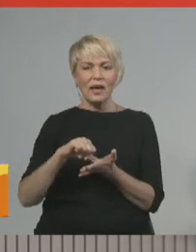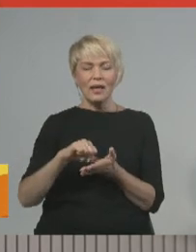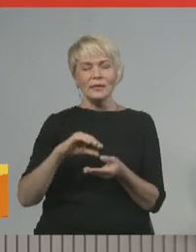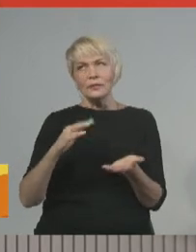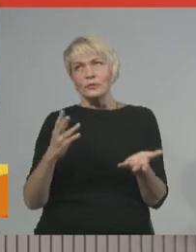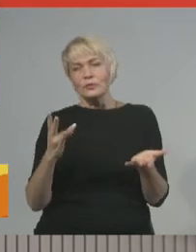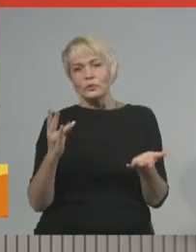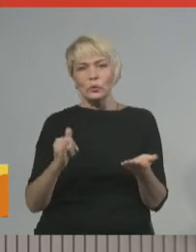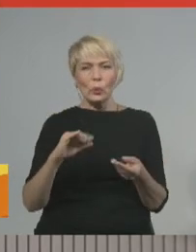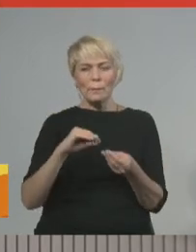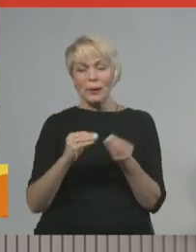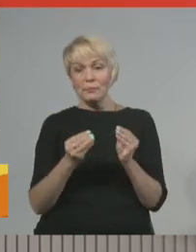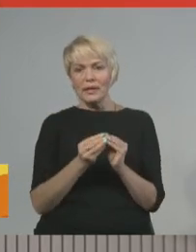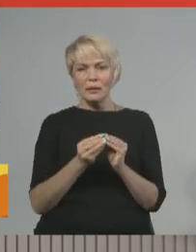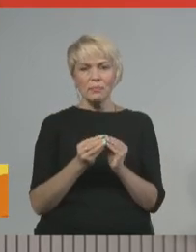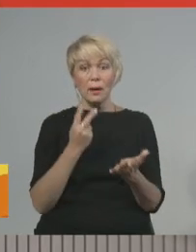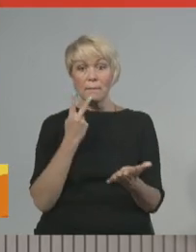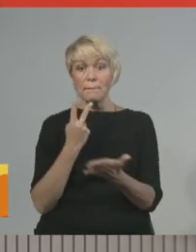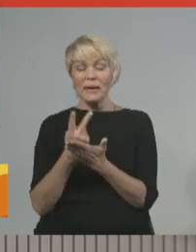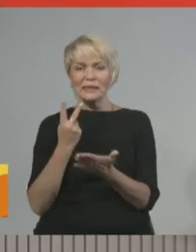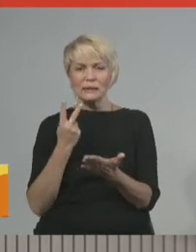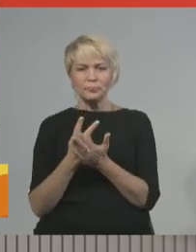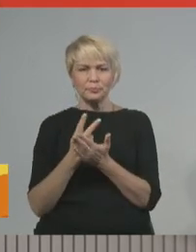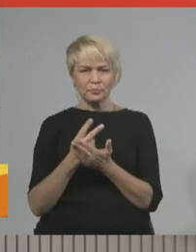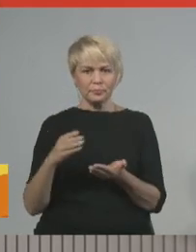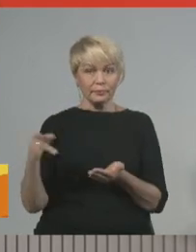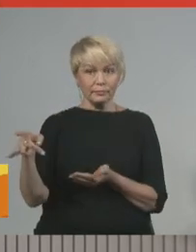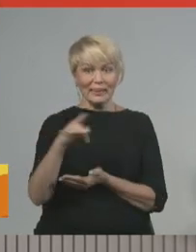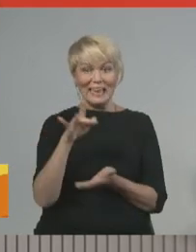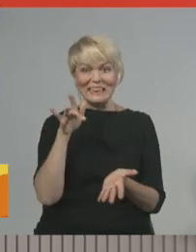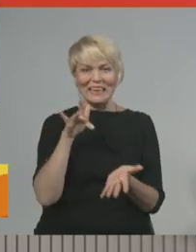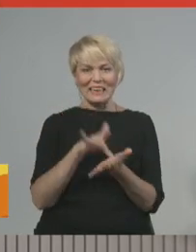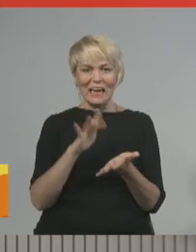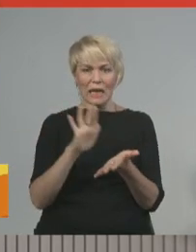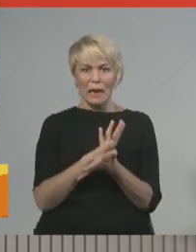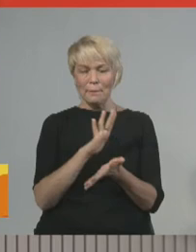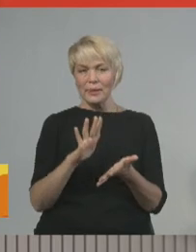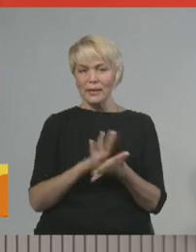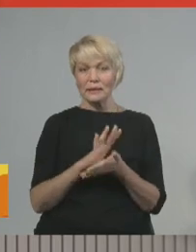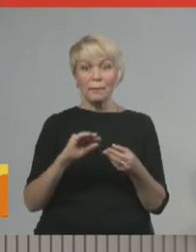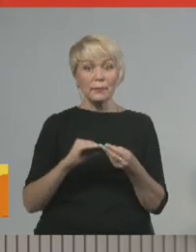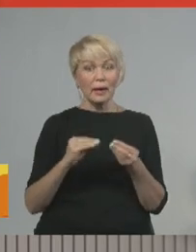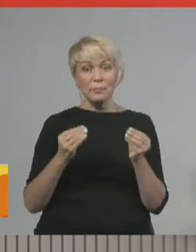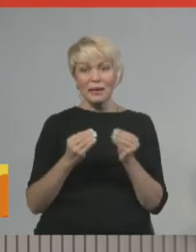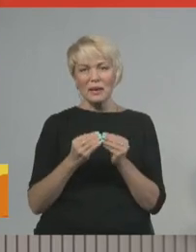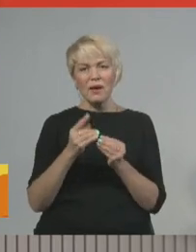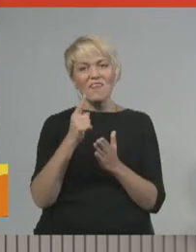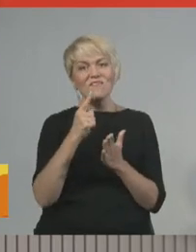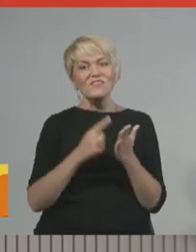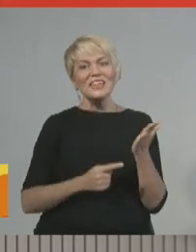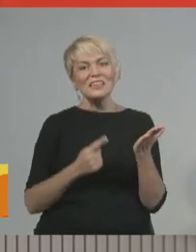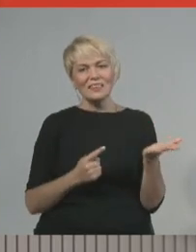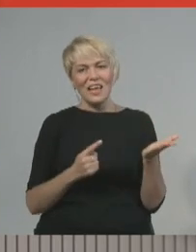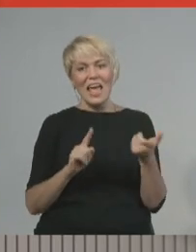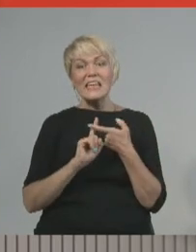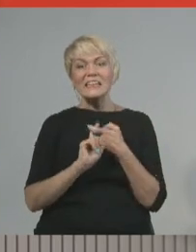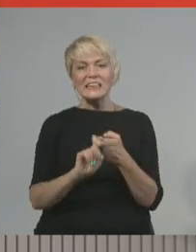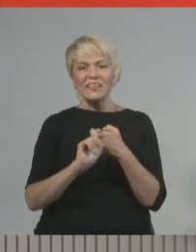we shall be advised of course but if you take a look at the regional press regional media